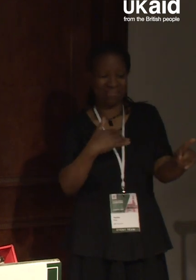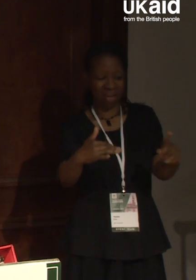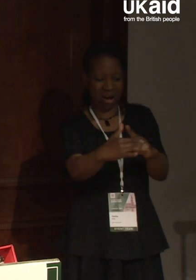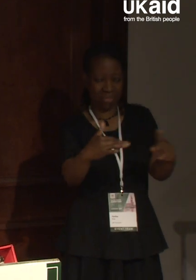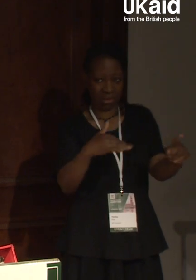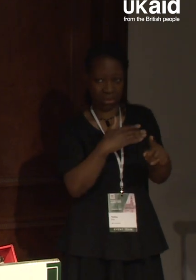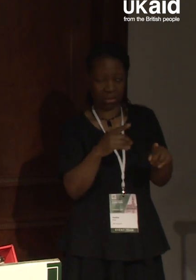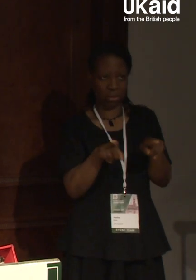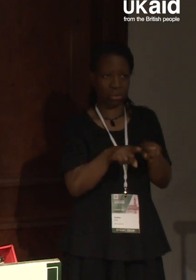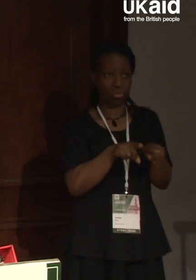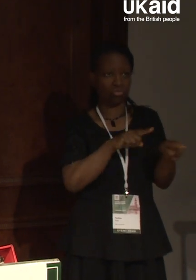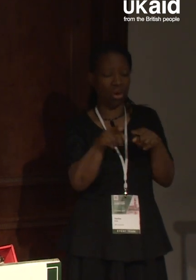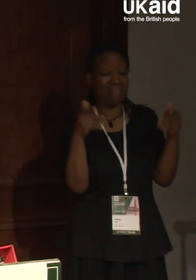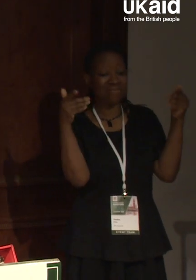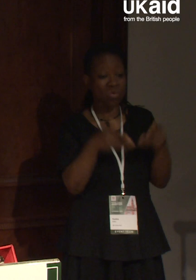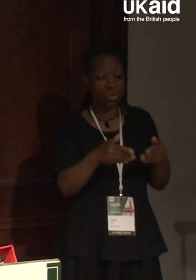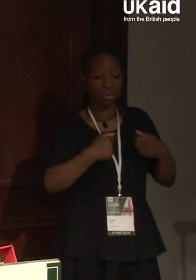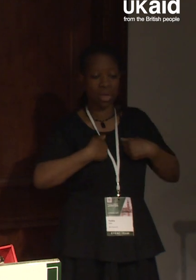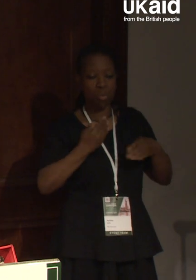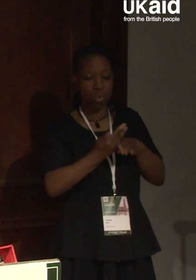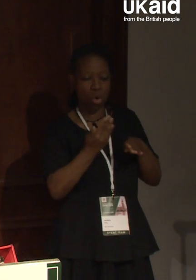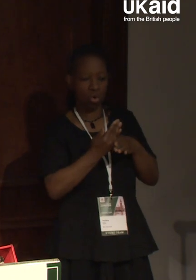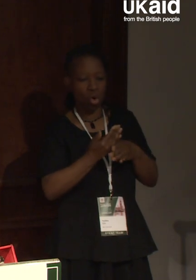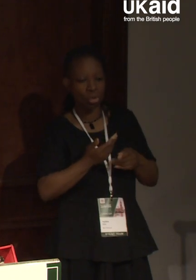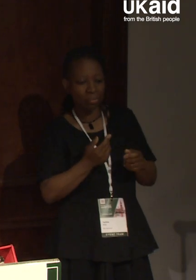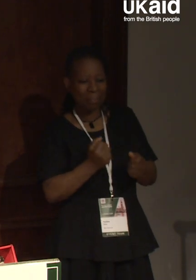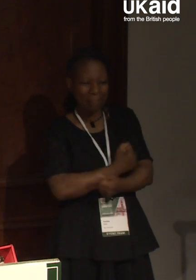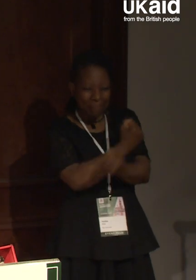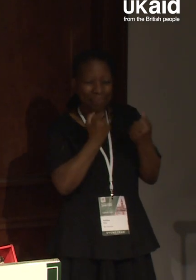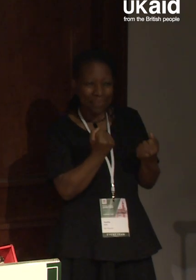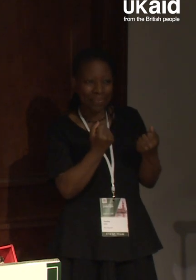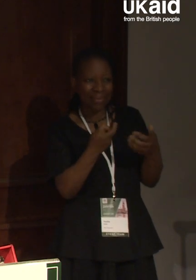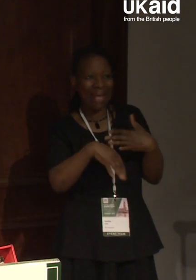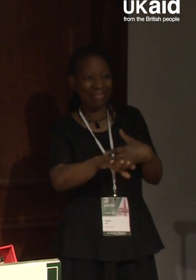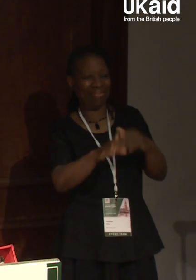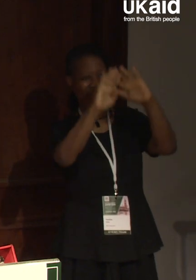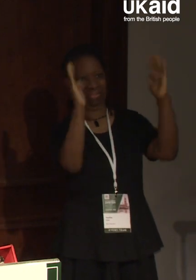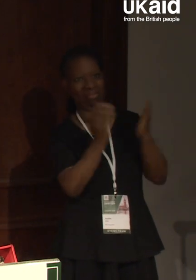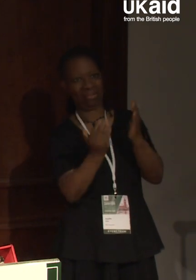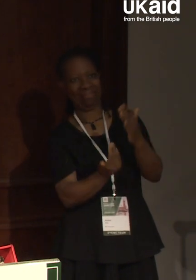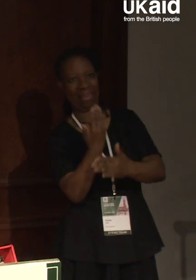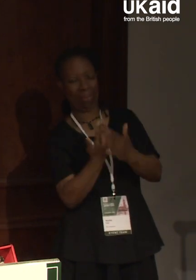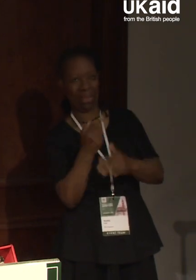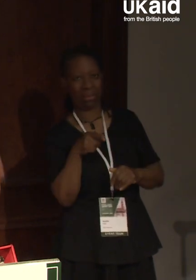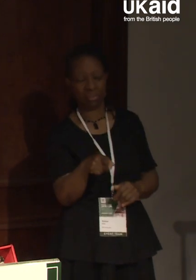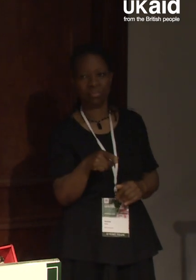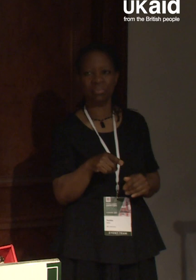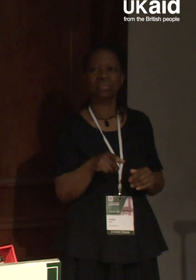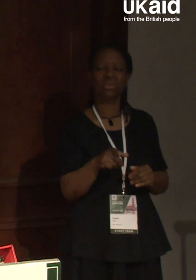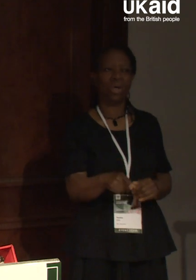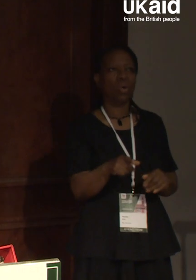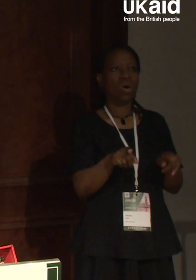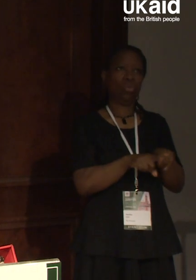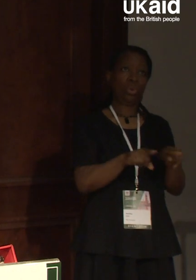on our work on resilience in the developing world. So these are all happy stories, and indeed, one of the reasons I'm not only blinded,